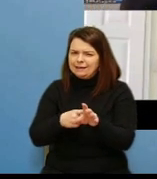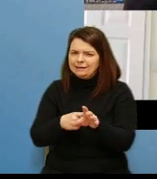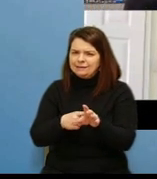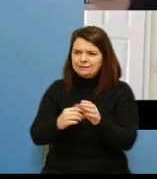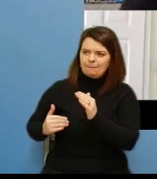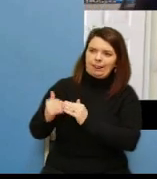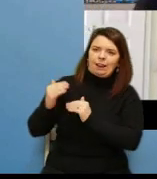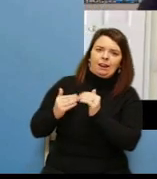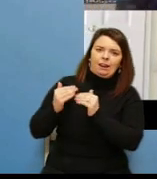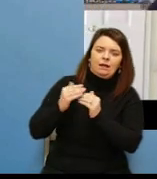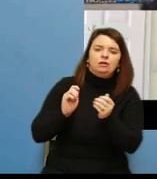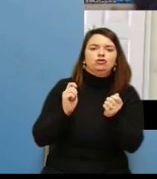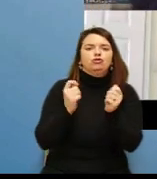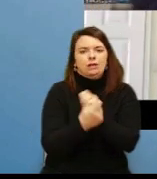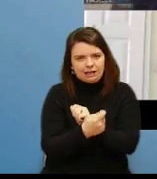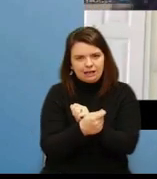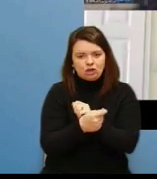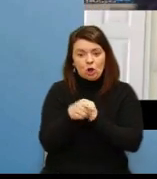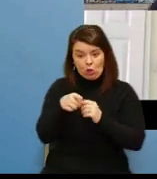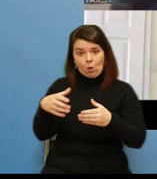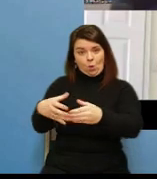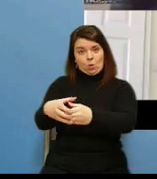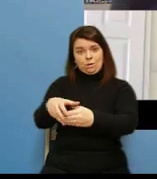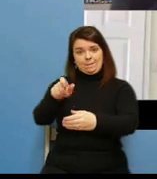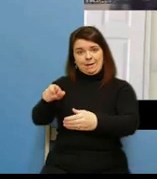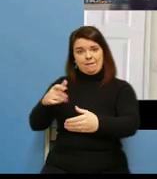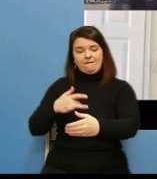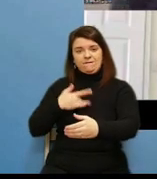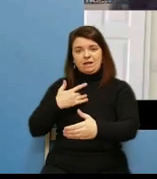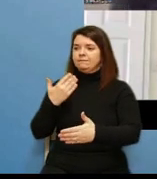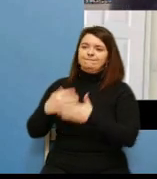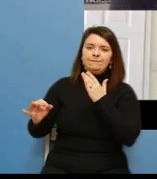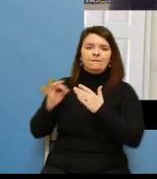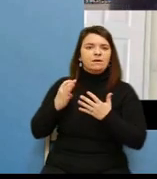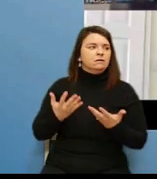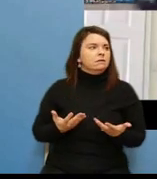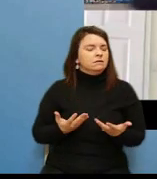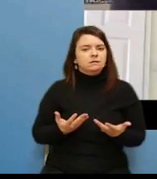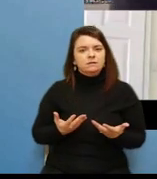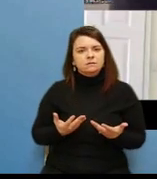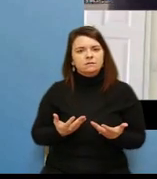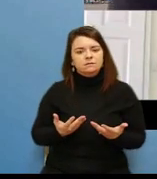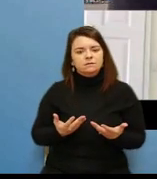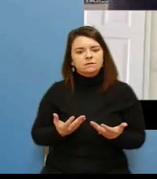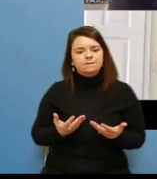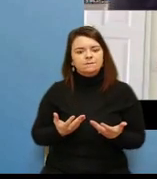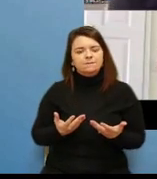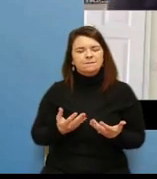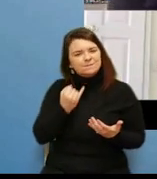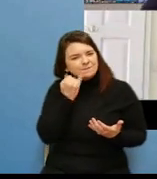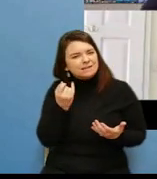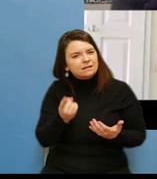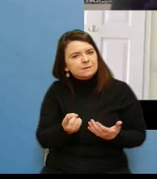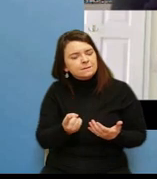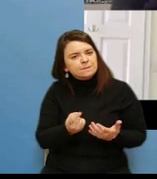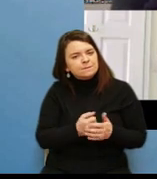the way things are leading for several years, and they feel not consulted, and they feel that they haven't been taken